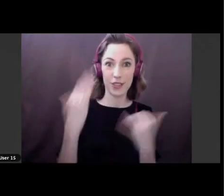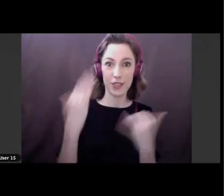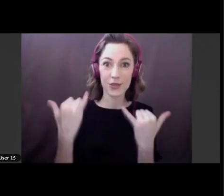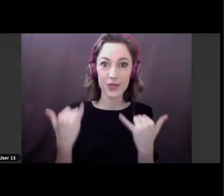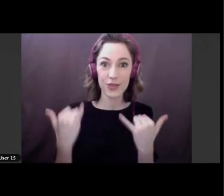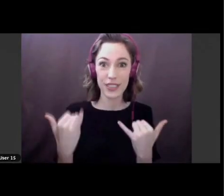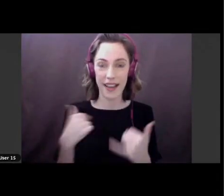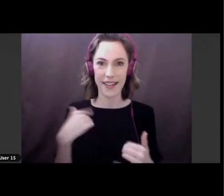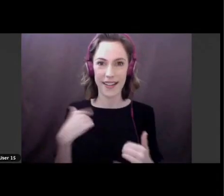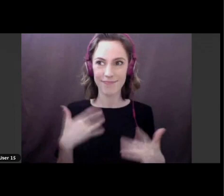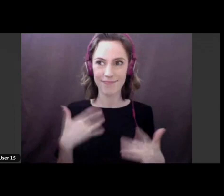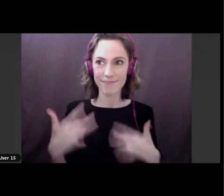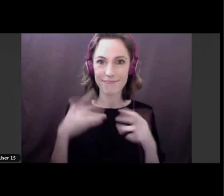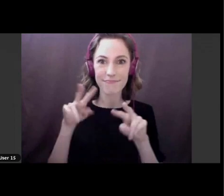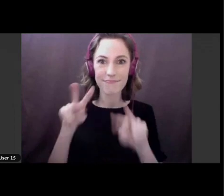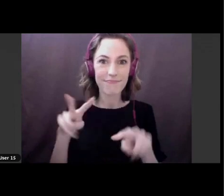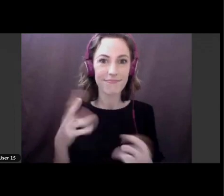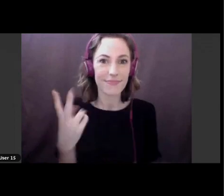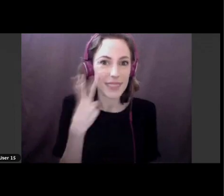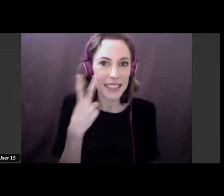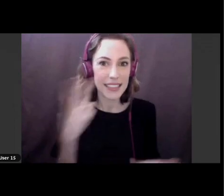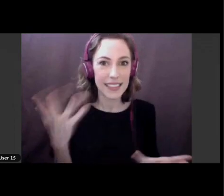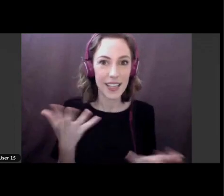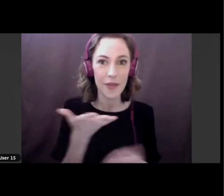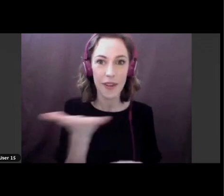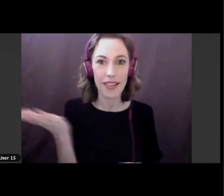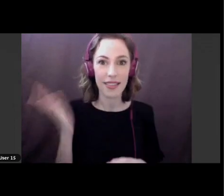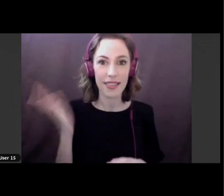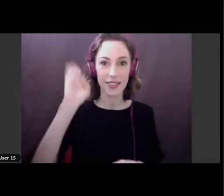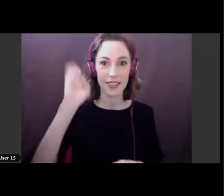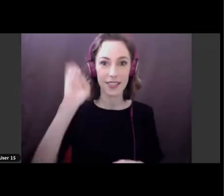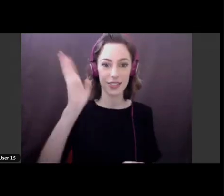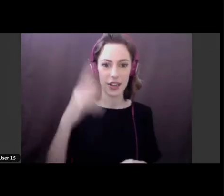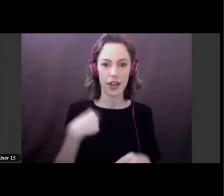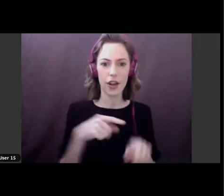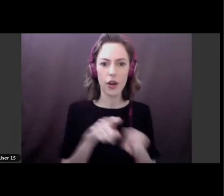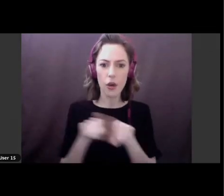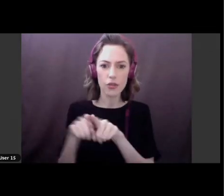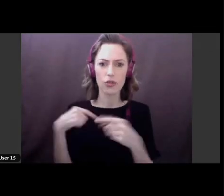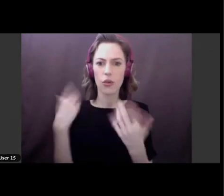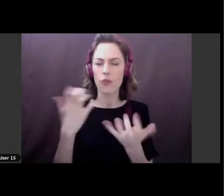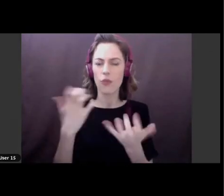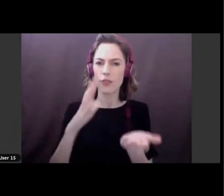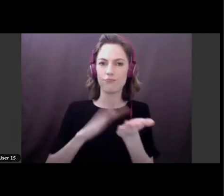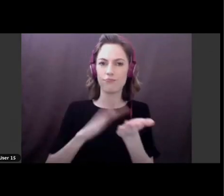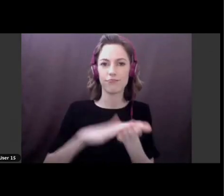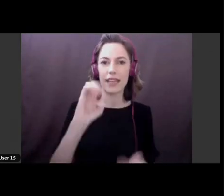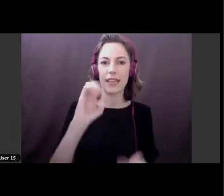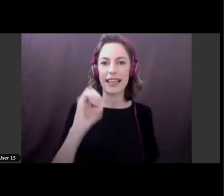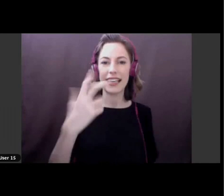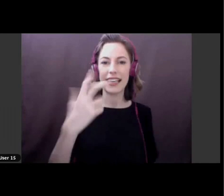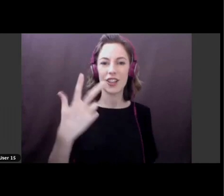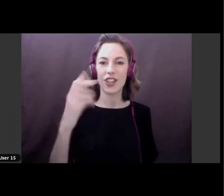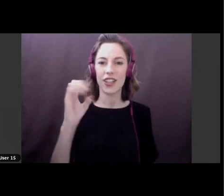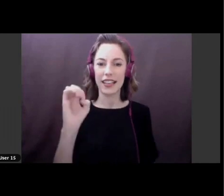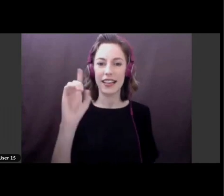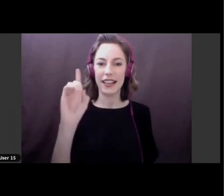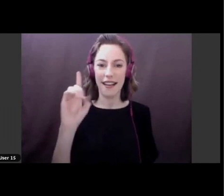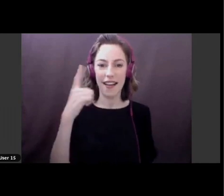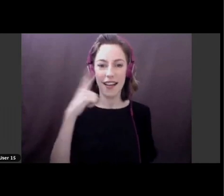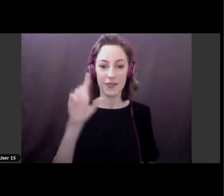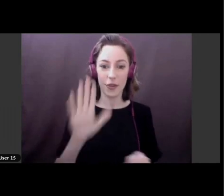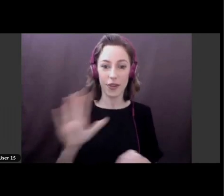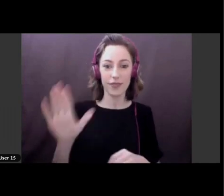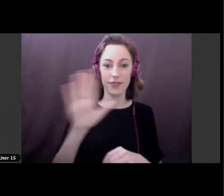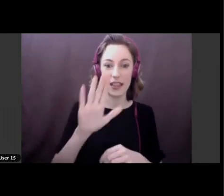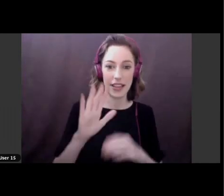enduring leadership in promoting disability inclusive development. You are truly a model for the agency as a whole. And lastly, I'd